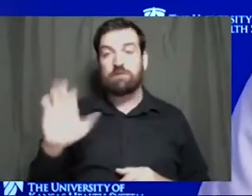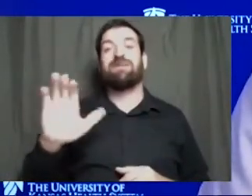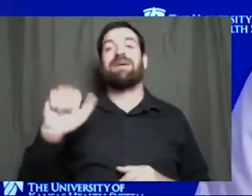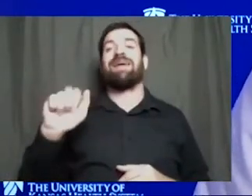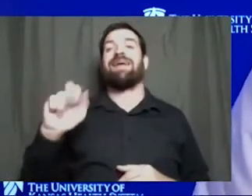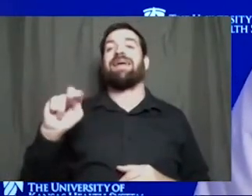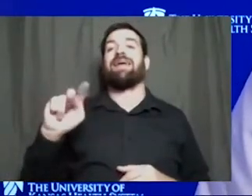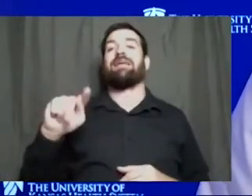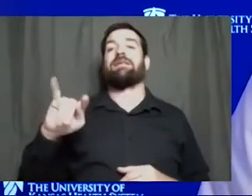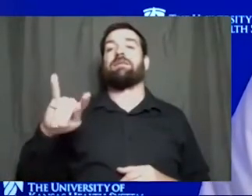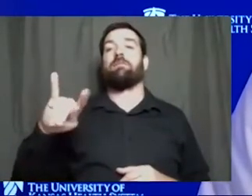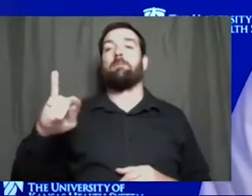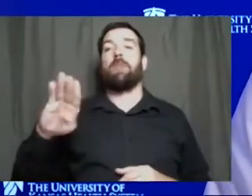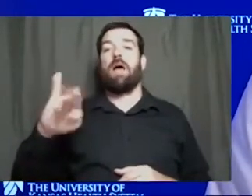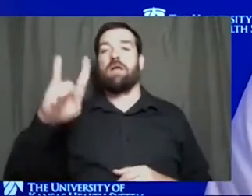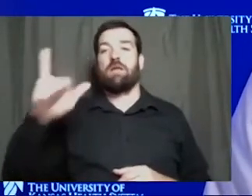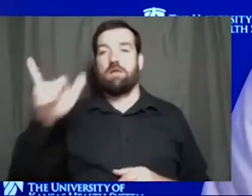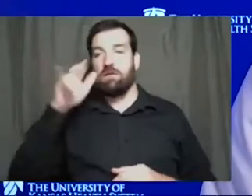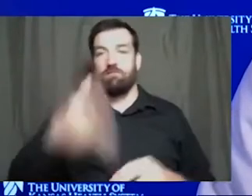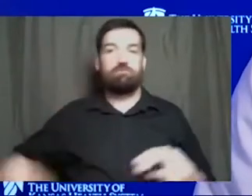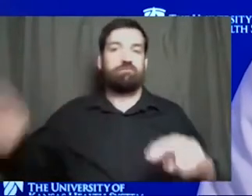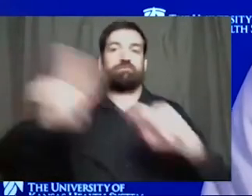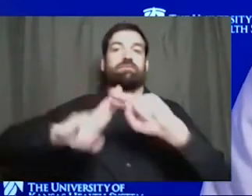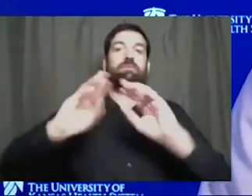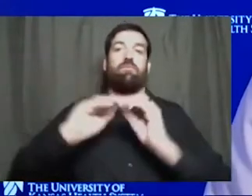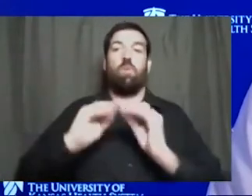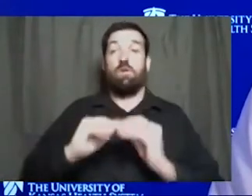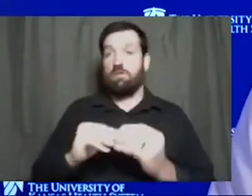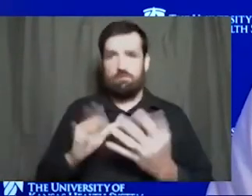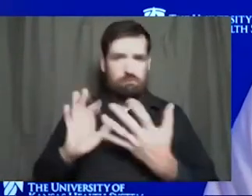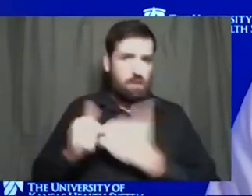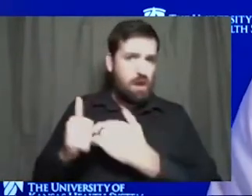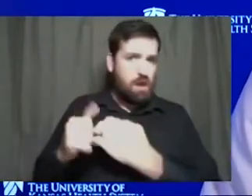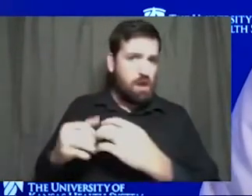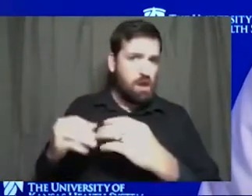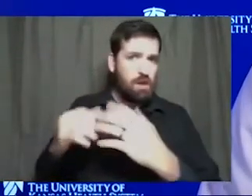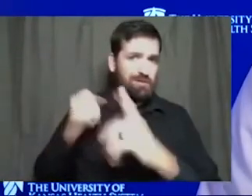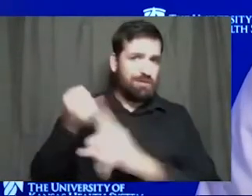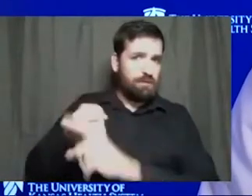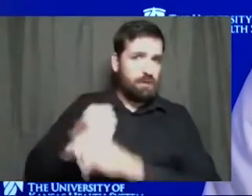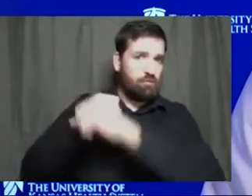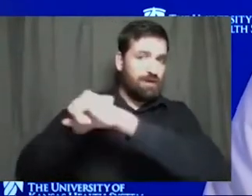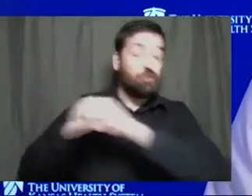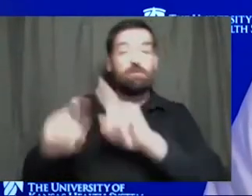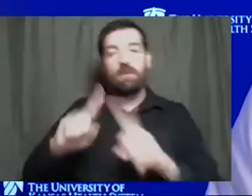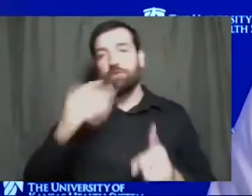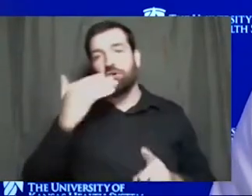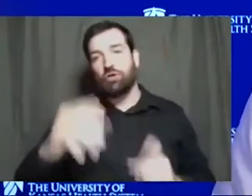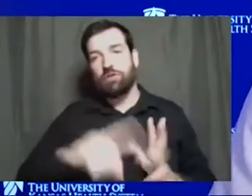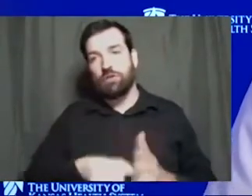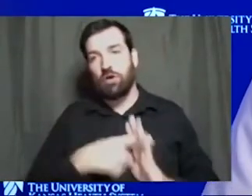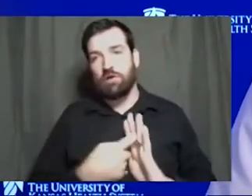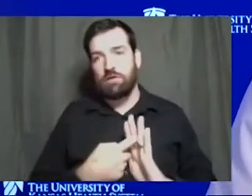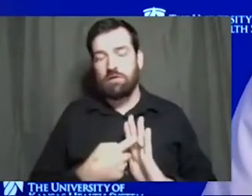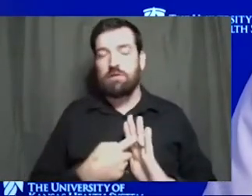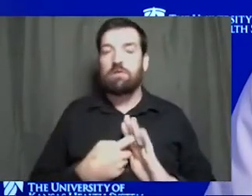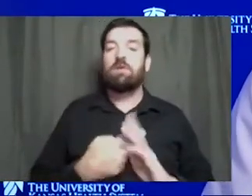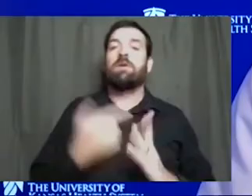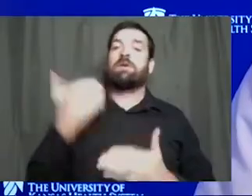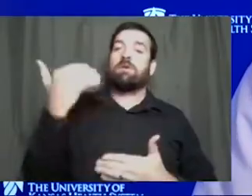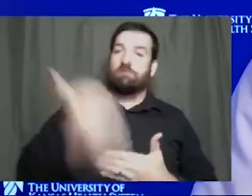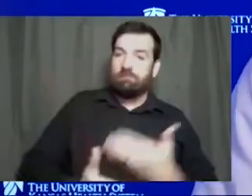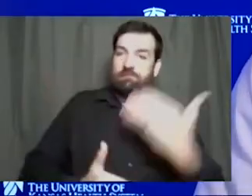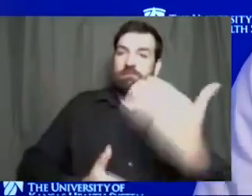how that correlates with protection, but that is a good start. We need to keep taking those one day at a time, step by step, getting